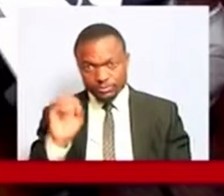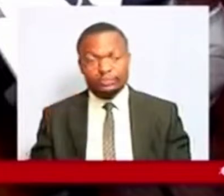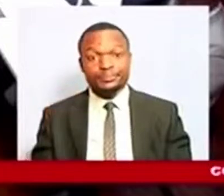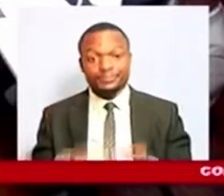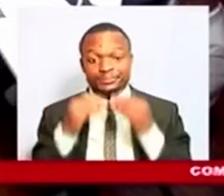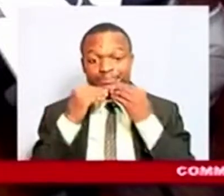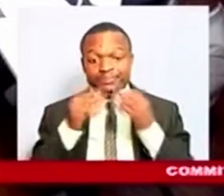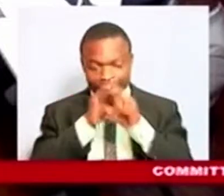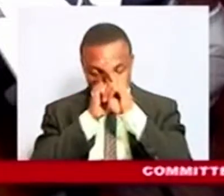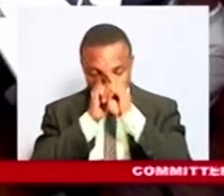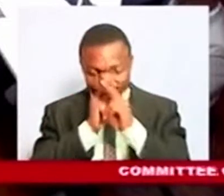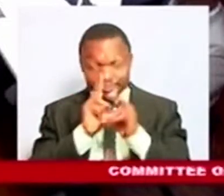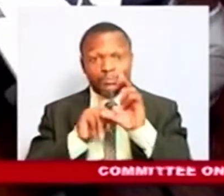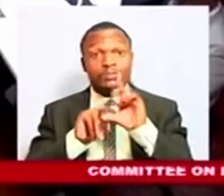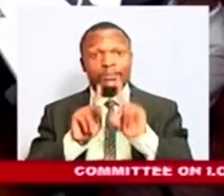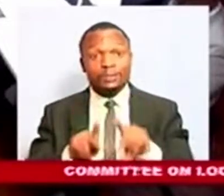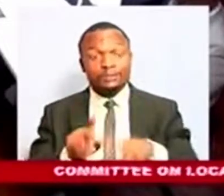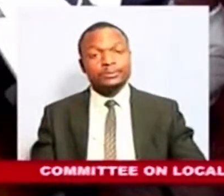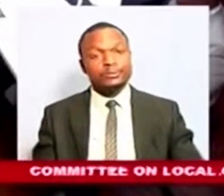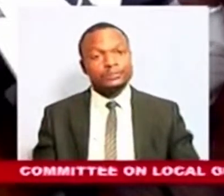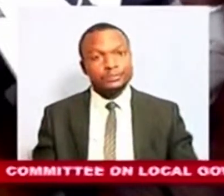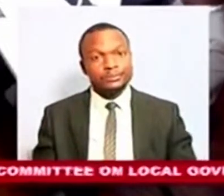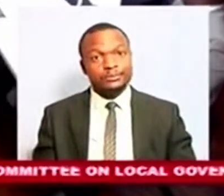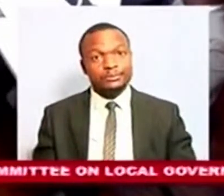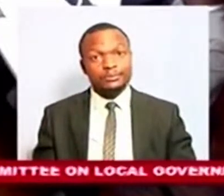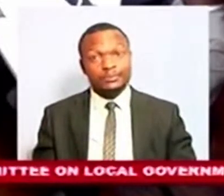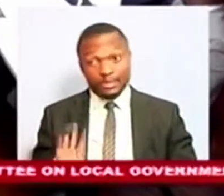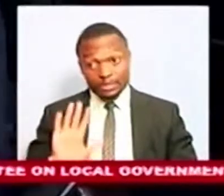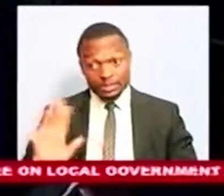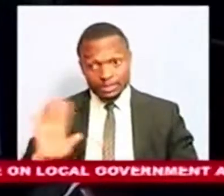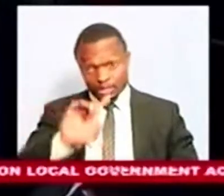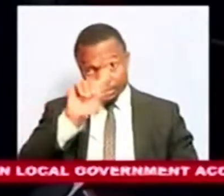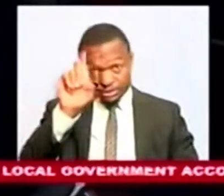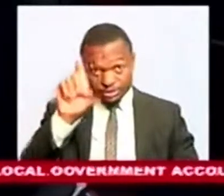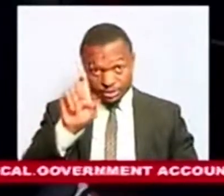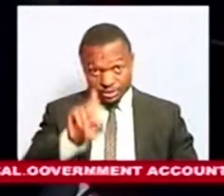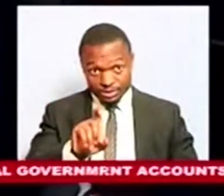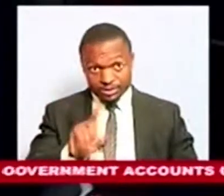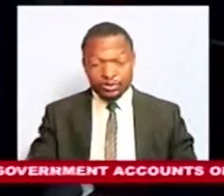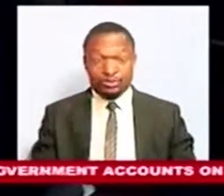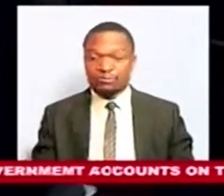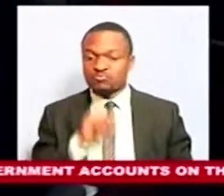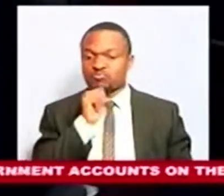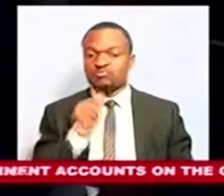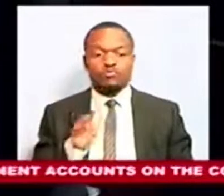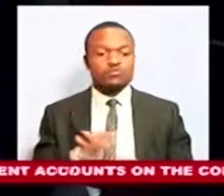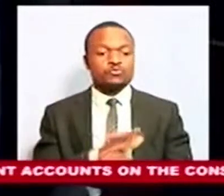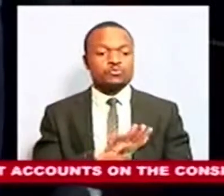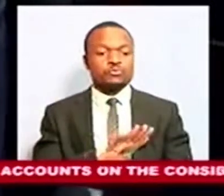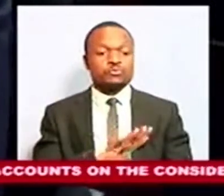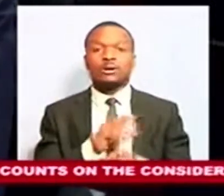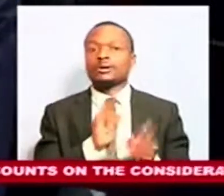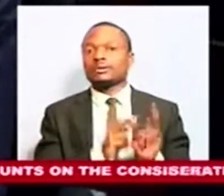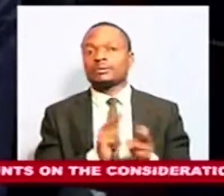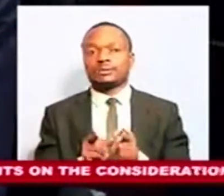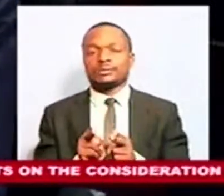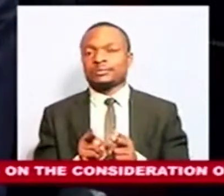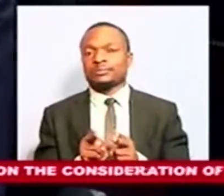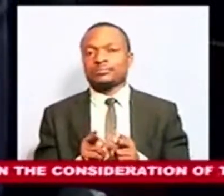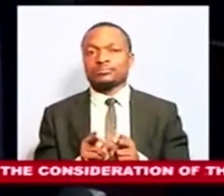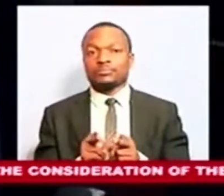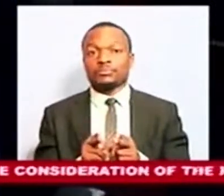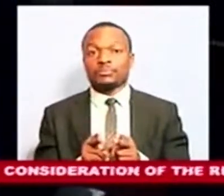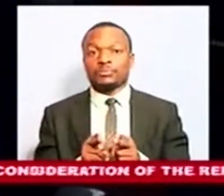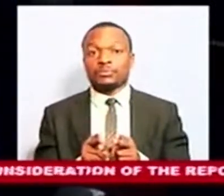Thank you, Honorable Chairperson. Though my question was not fully answered according